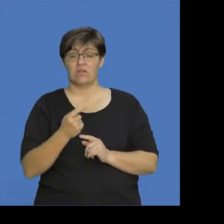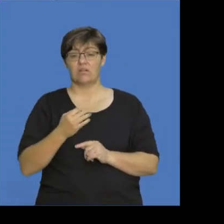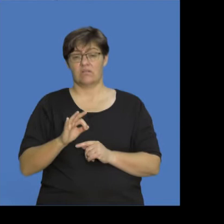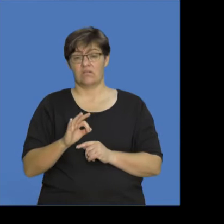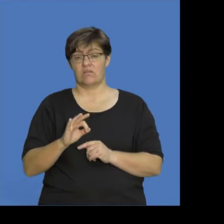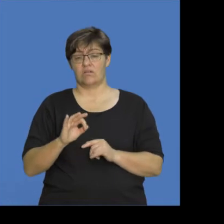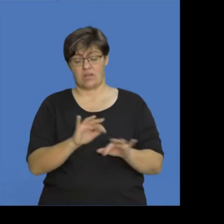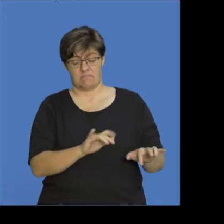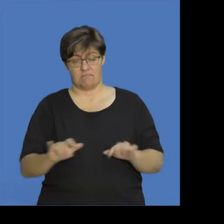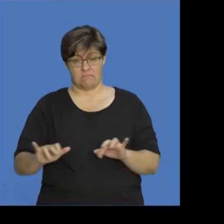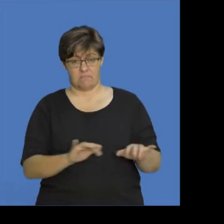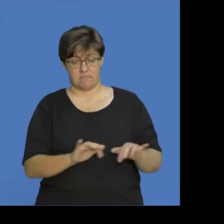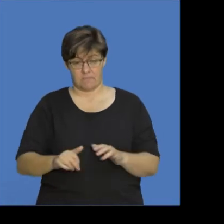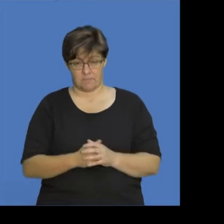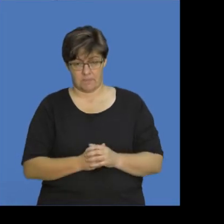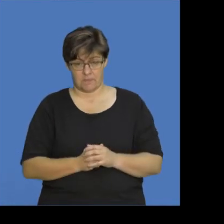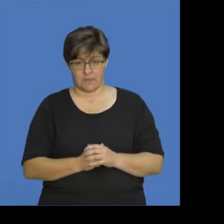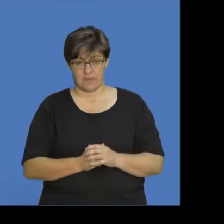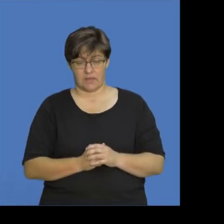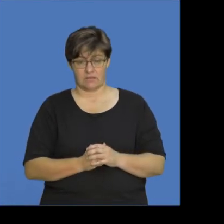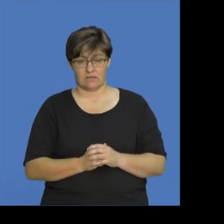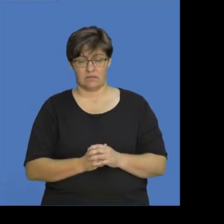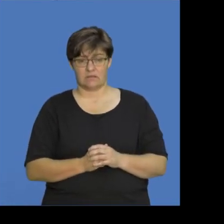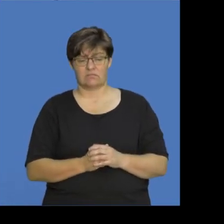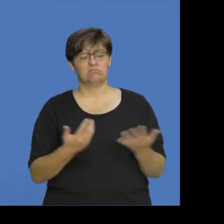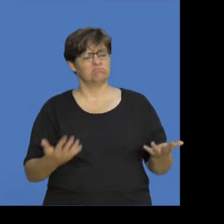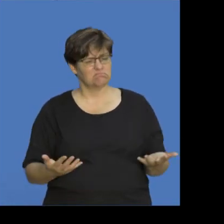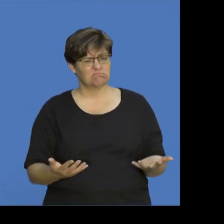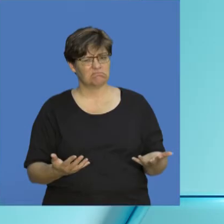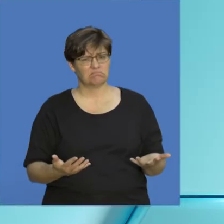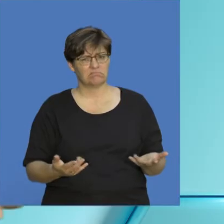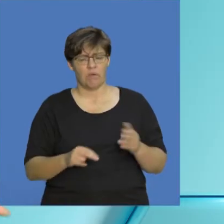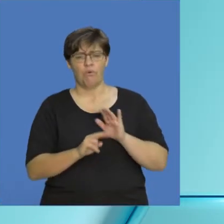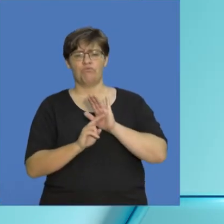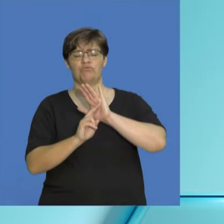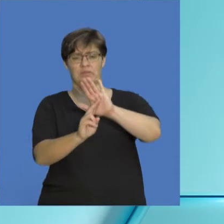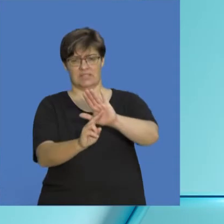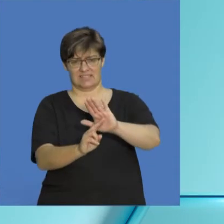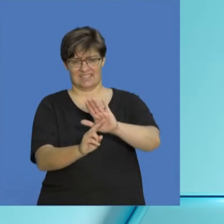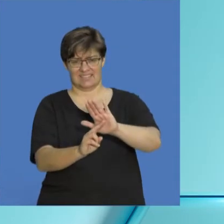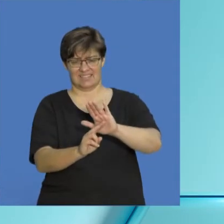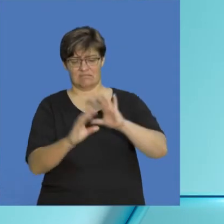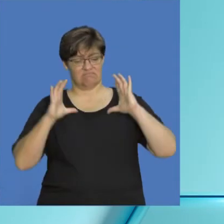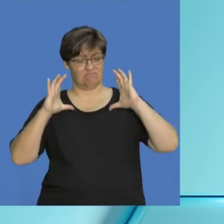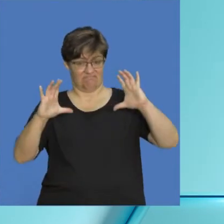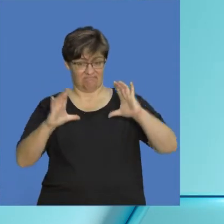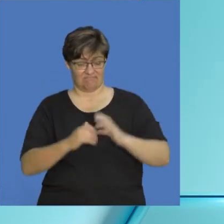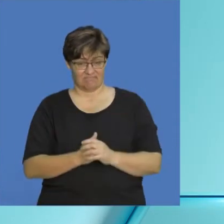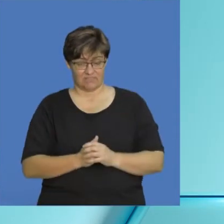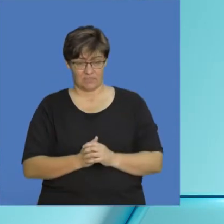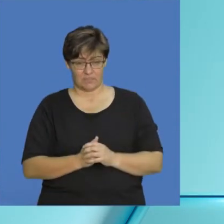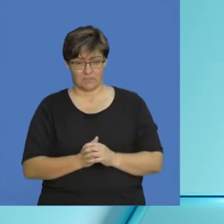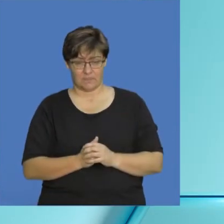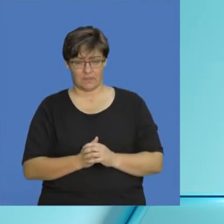degrees for a keyboard. Okay. Now, this is how you represent a pie